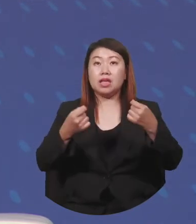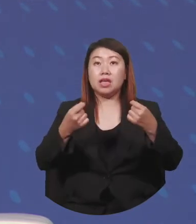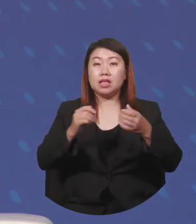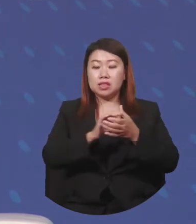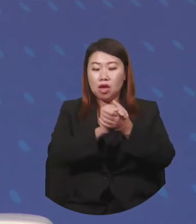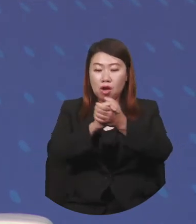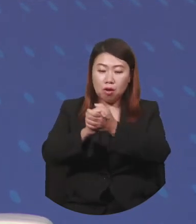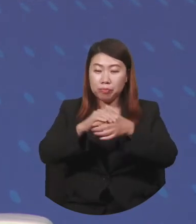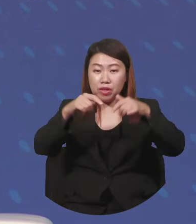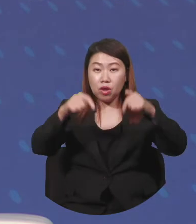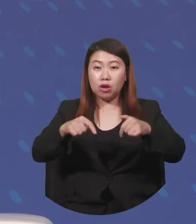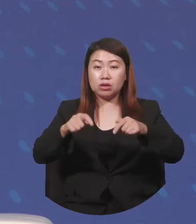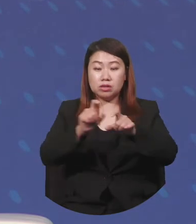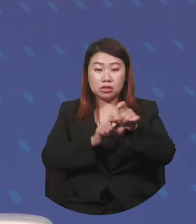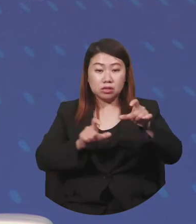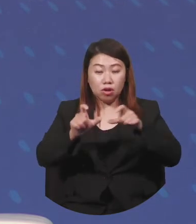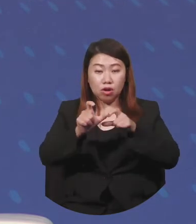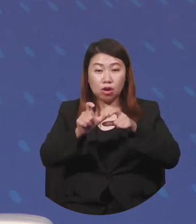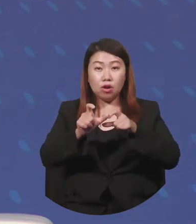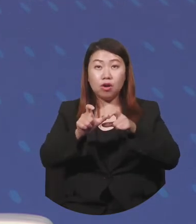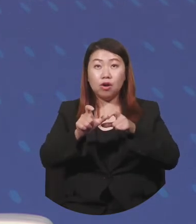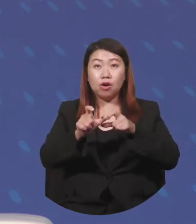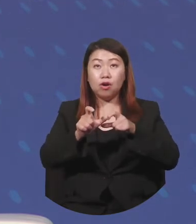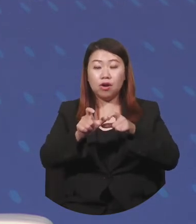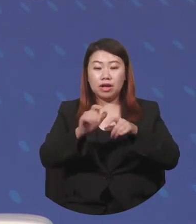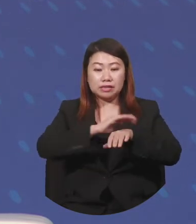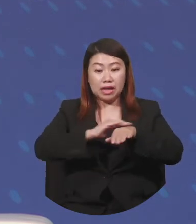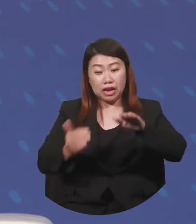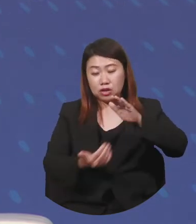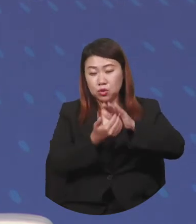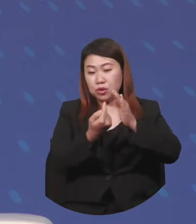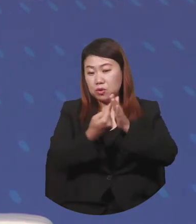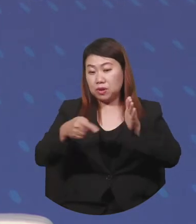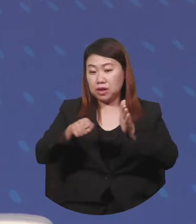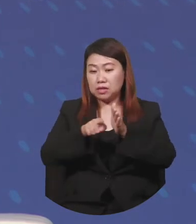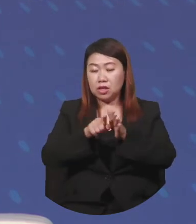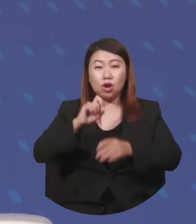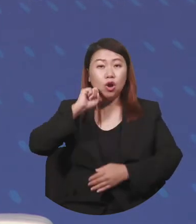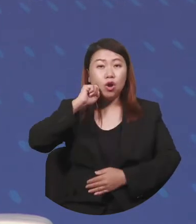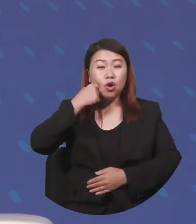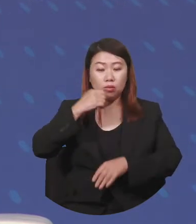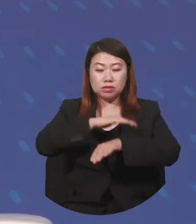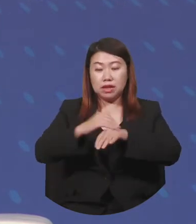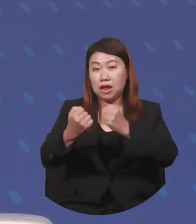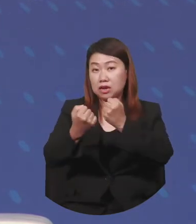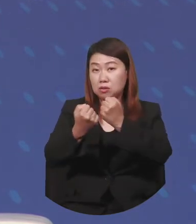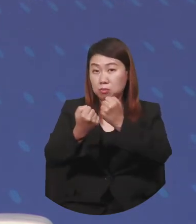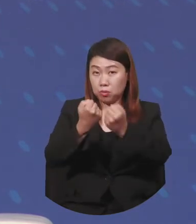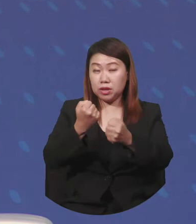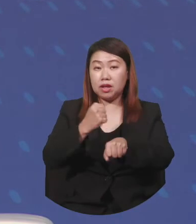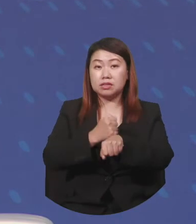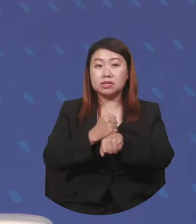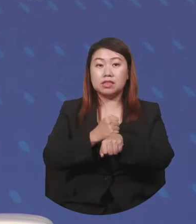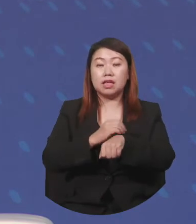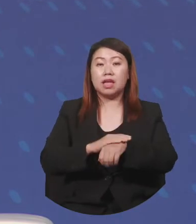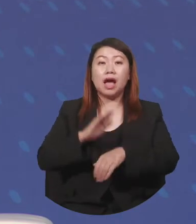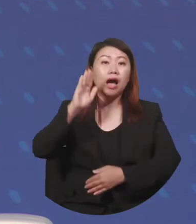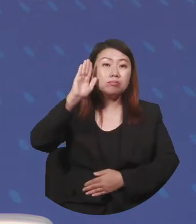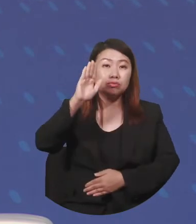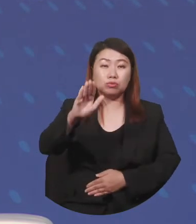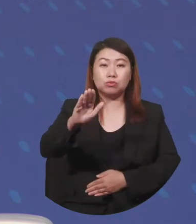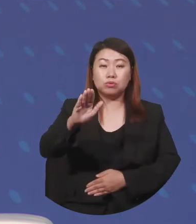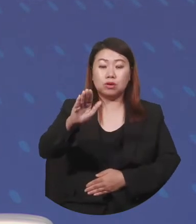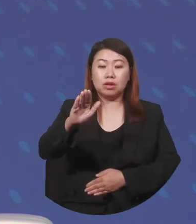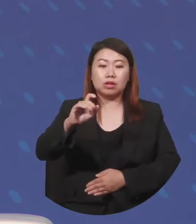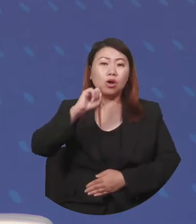of the barriers that still exist. I guess the question we need to think about now is how we can overcome these barriers in the years ahead.